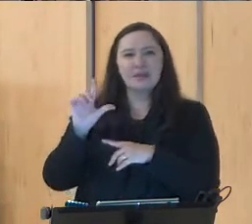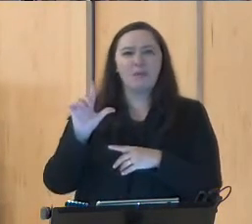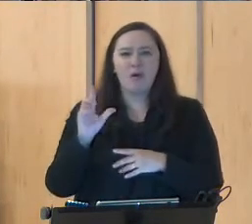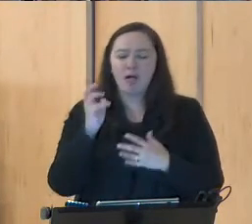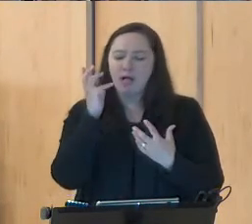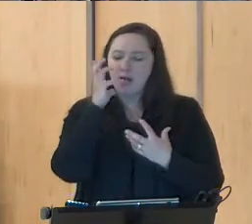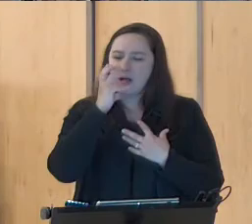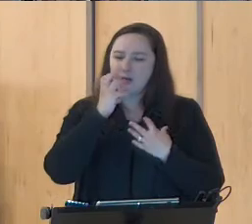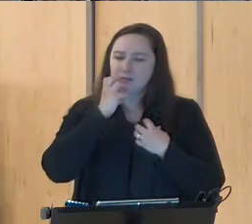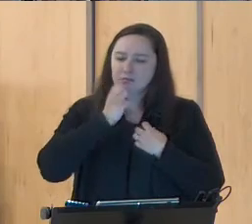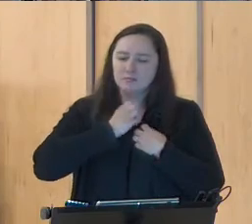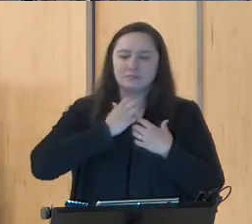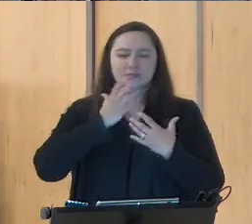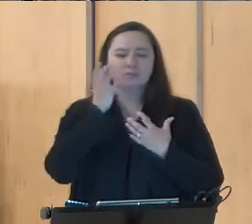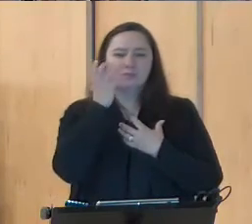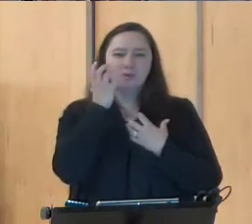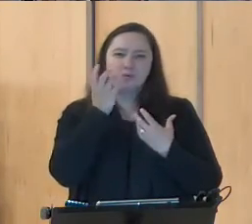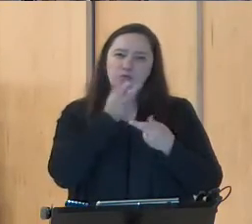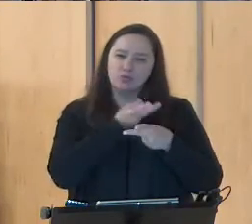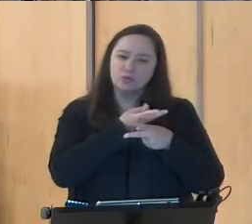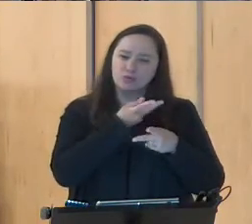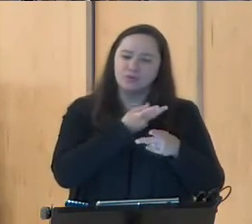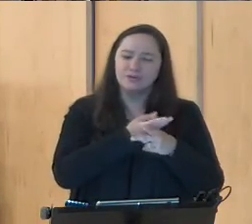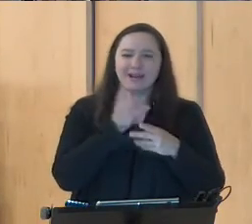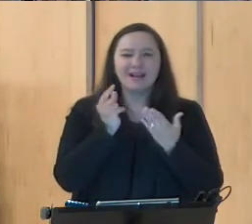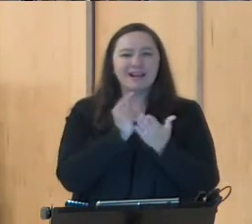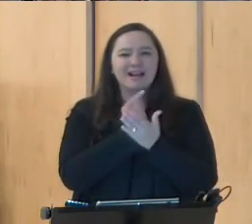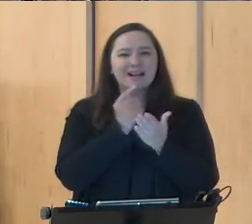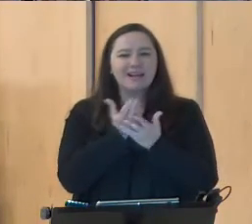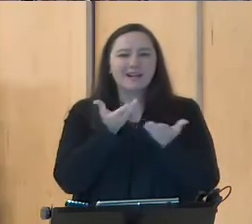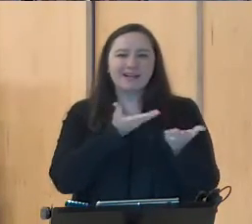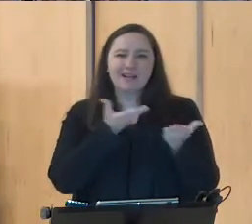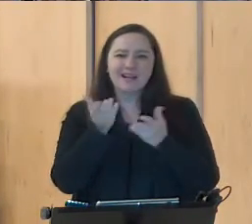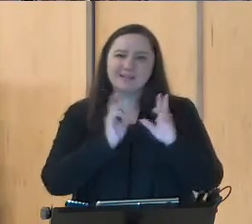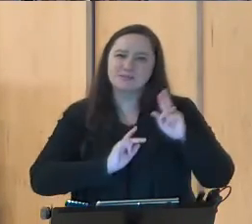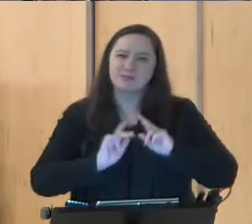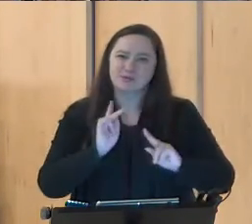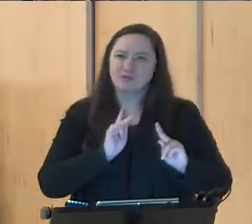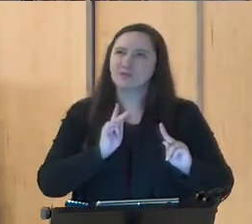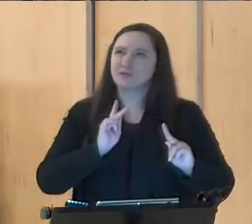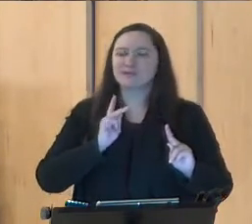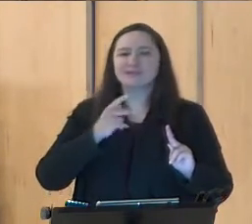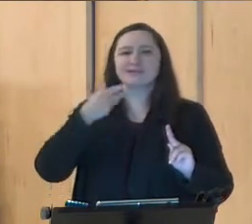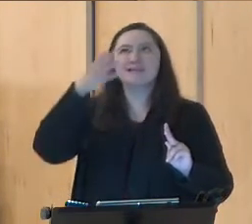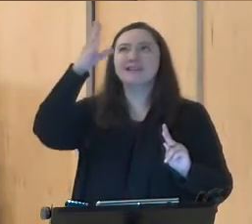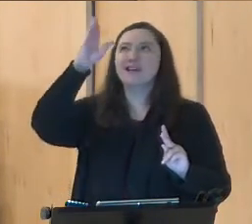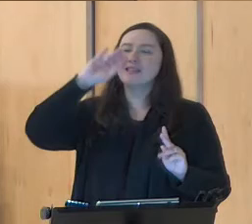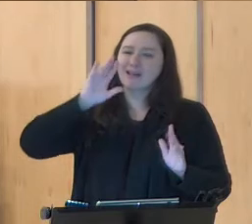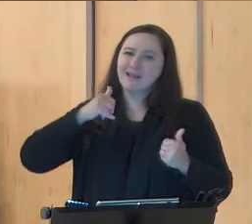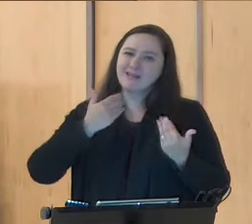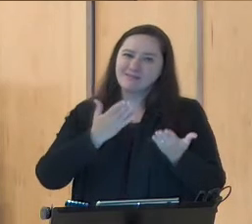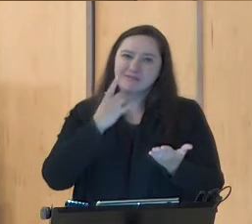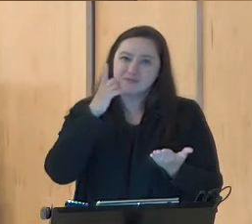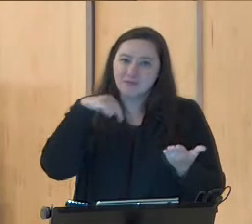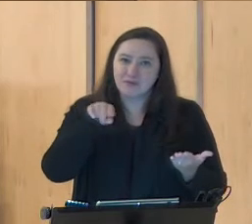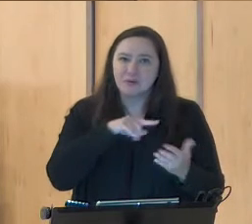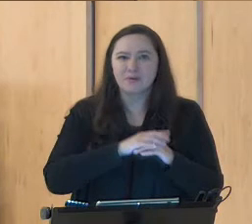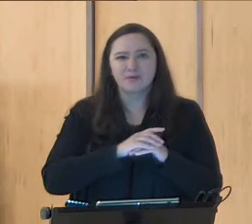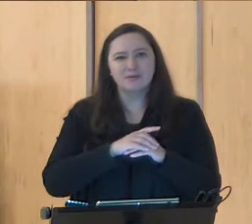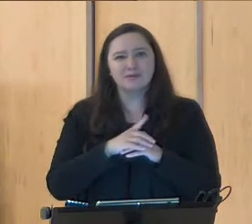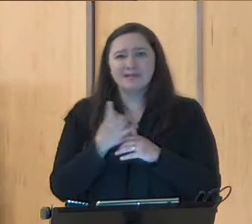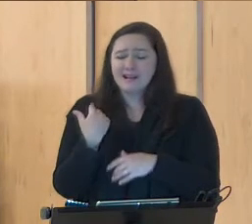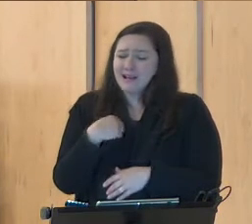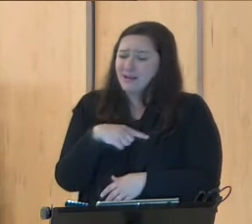generously to take care of the gospel servants he has given you. And we thank